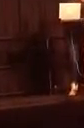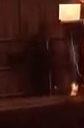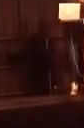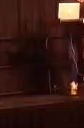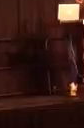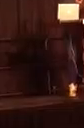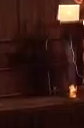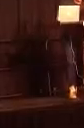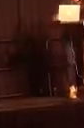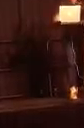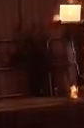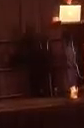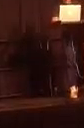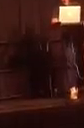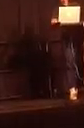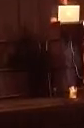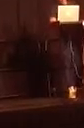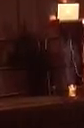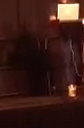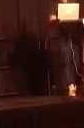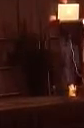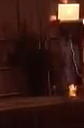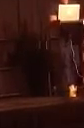then I'm sorry.